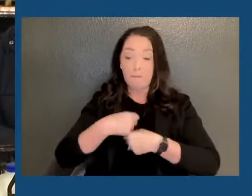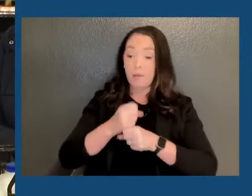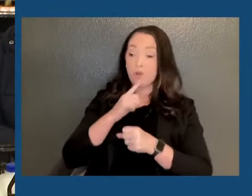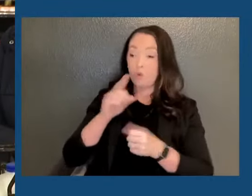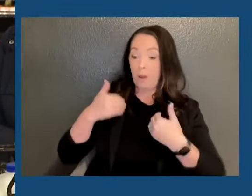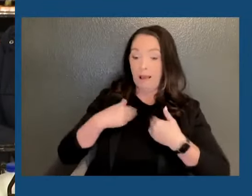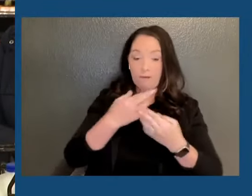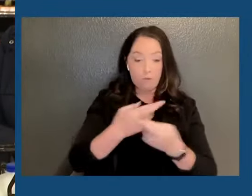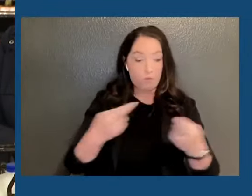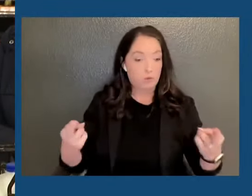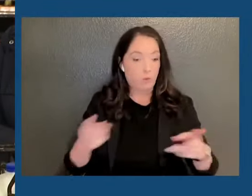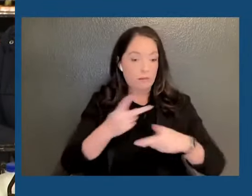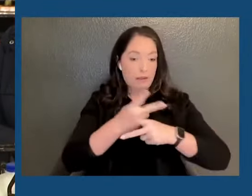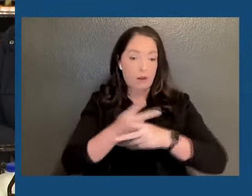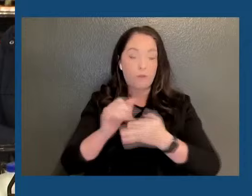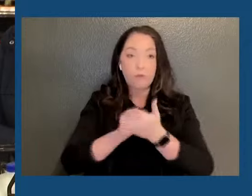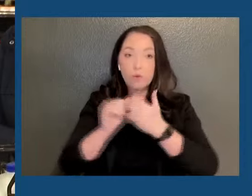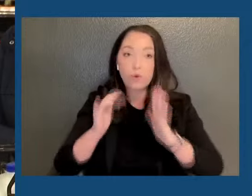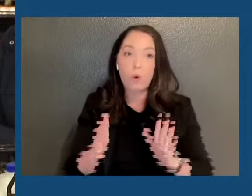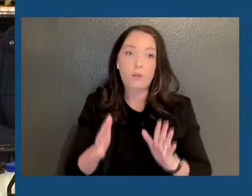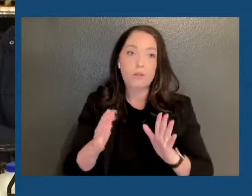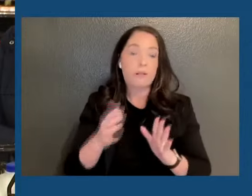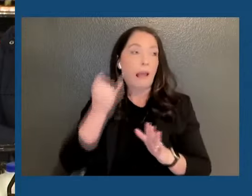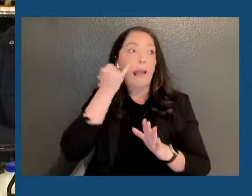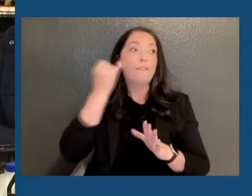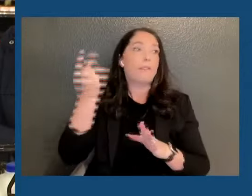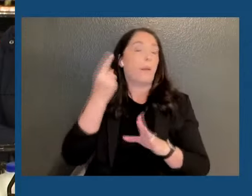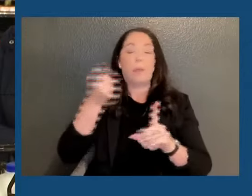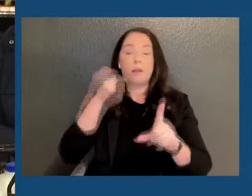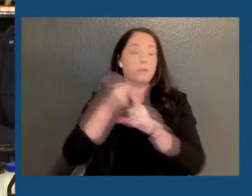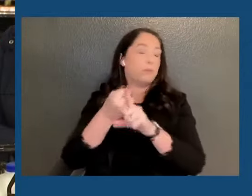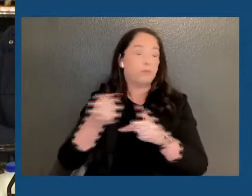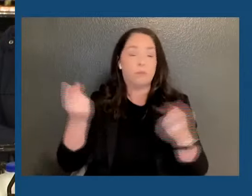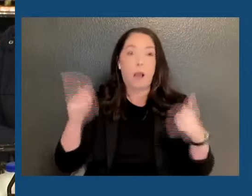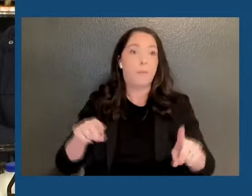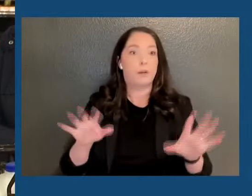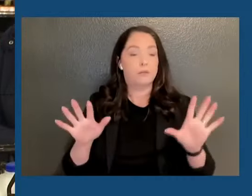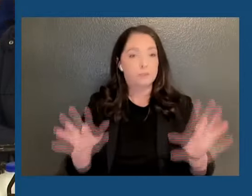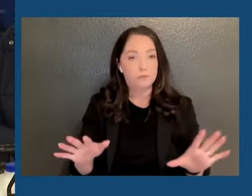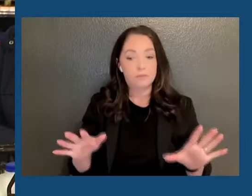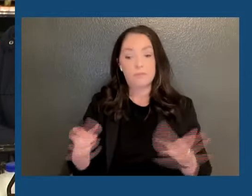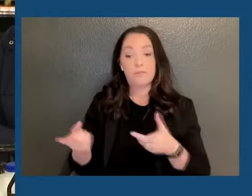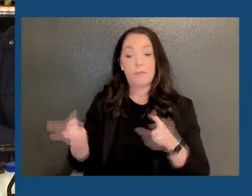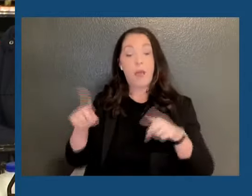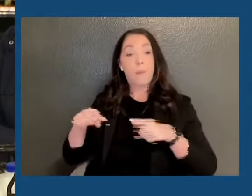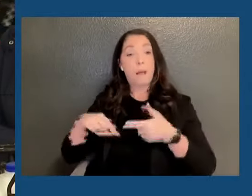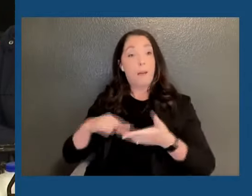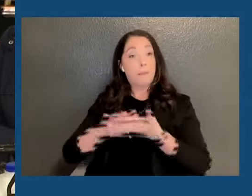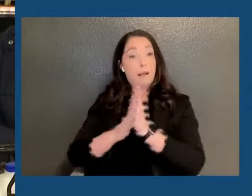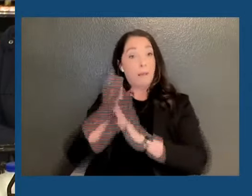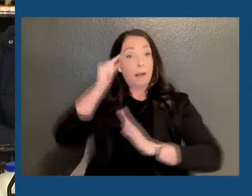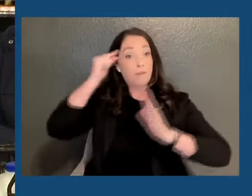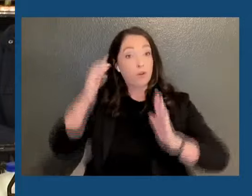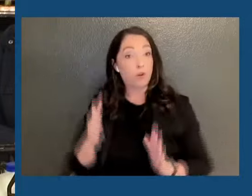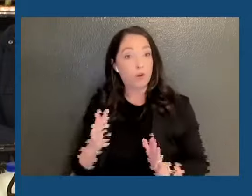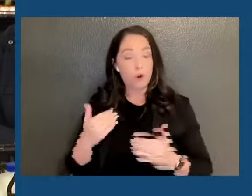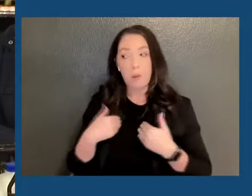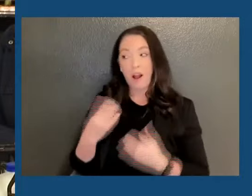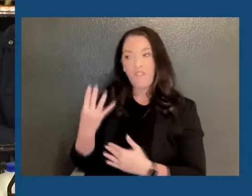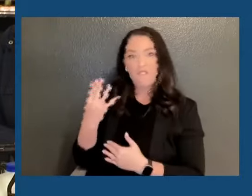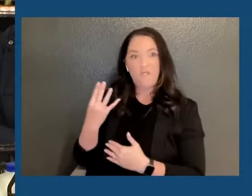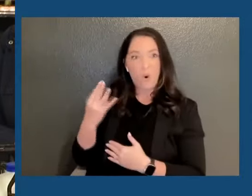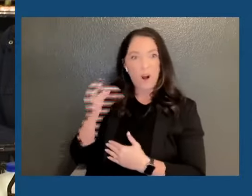in the worst case scenarios. When I first became governor, we had a 4% reserve. I knew from